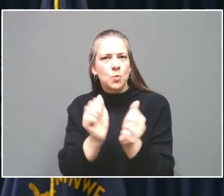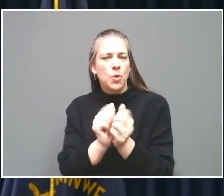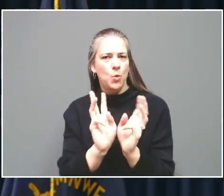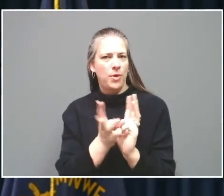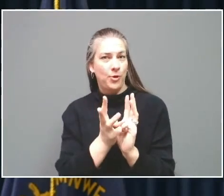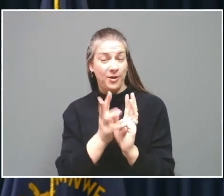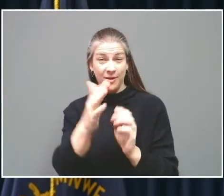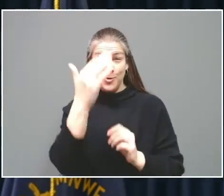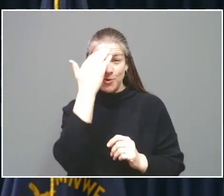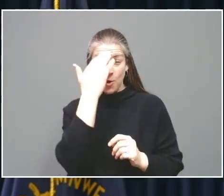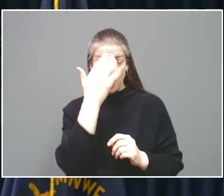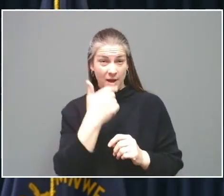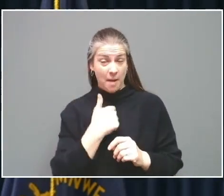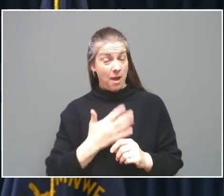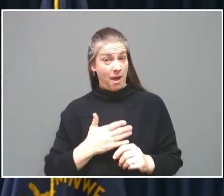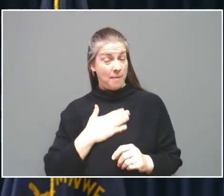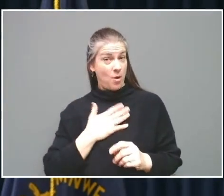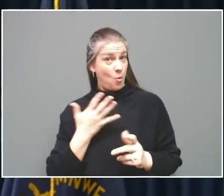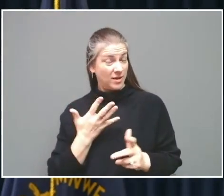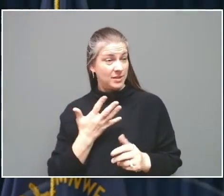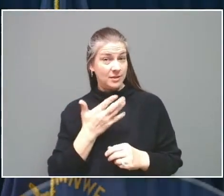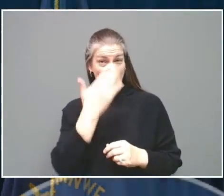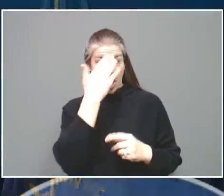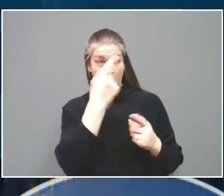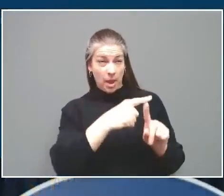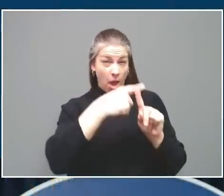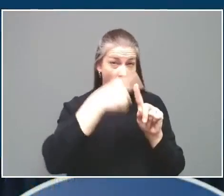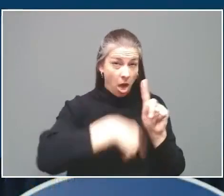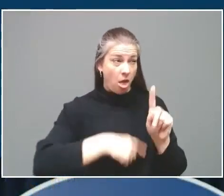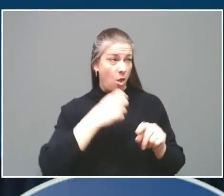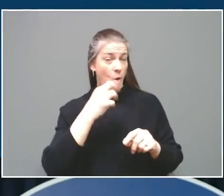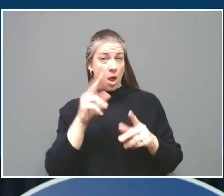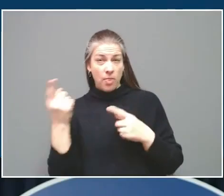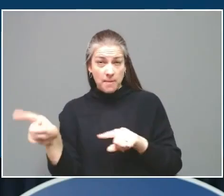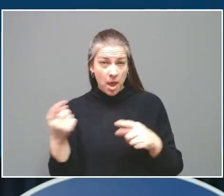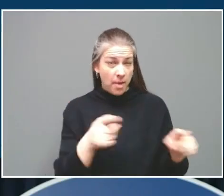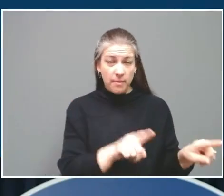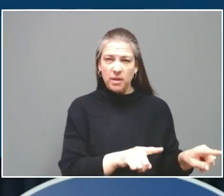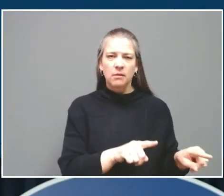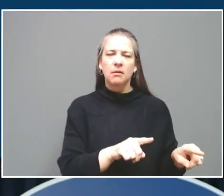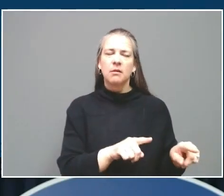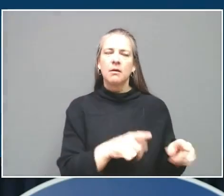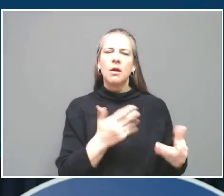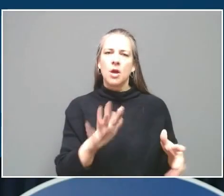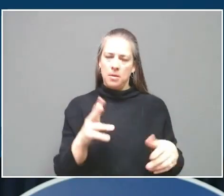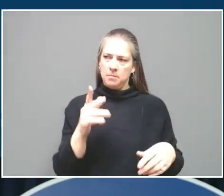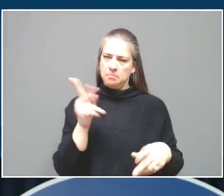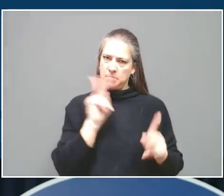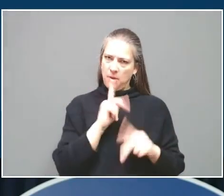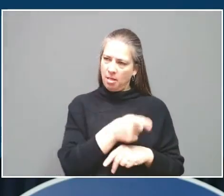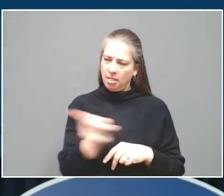events that we faced, how Kentuckians have made a plan, how many people we've kept off the roads during some very